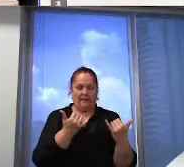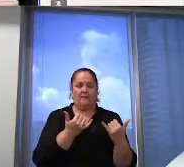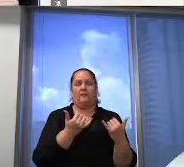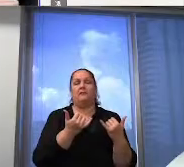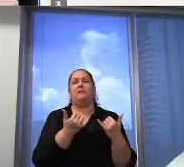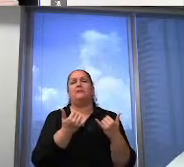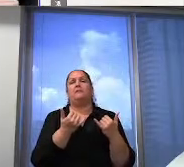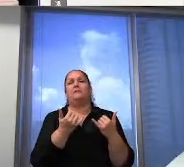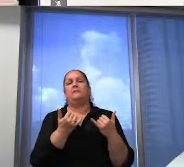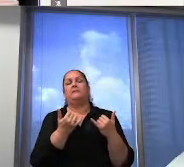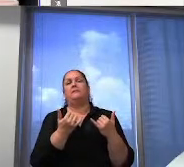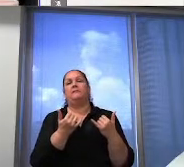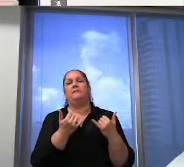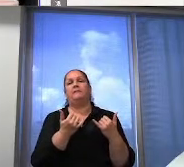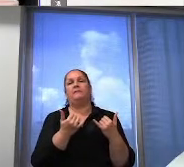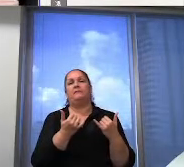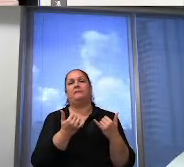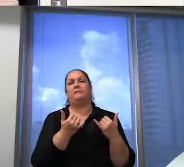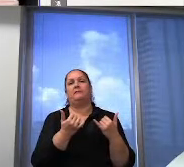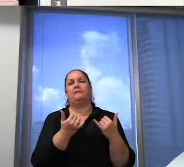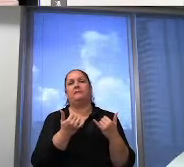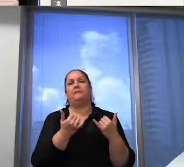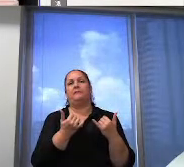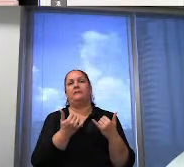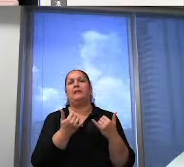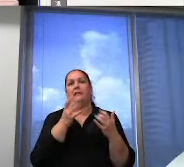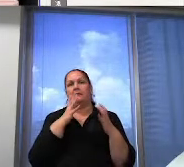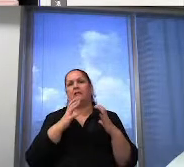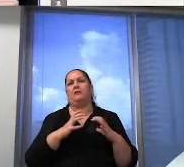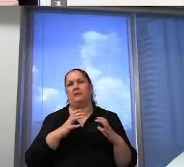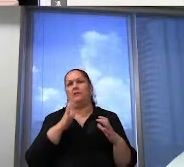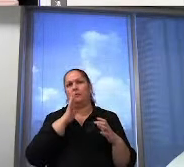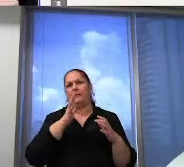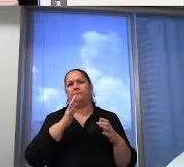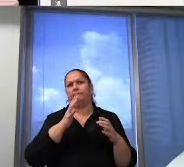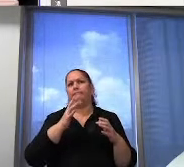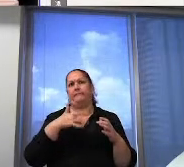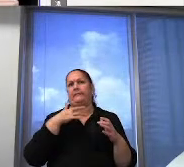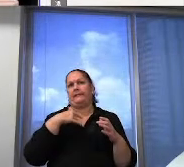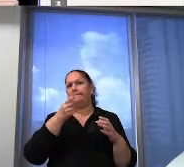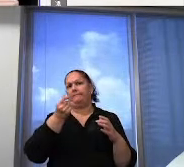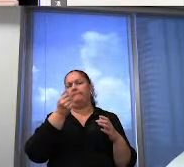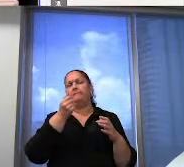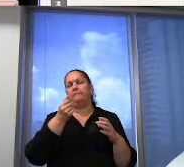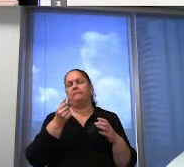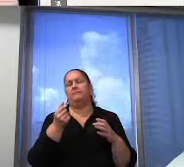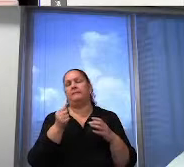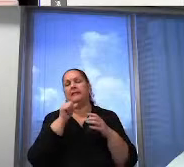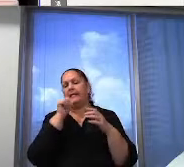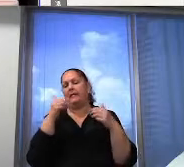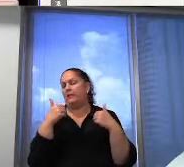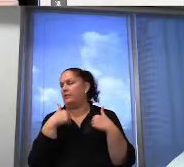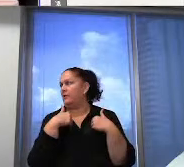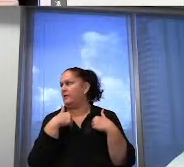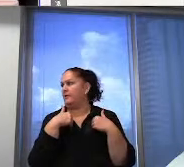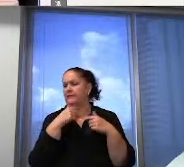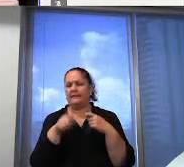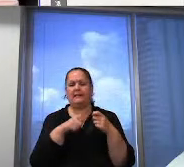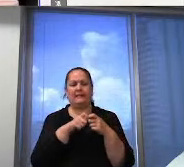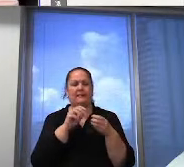maintenance, and that is things that customers will feel directly. So I don't